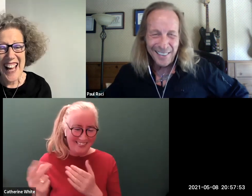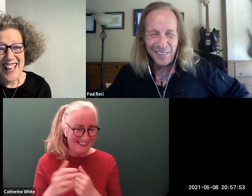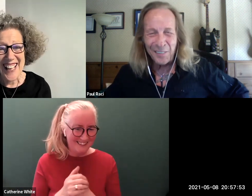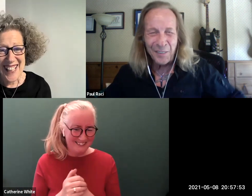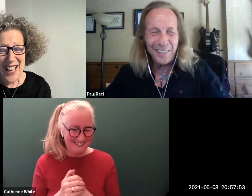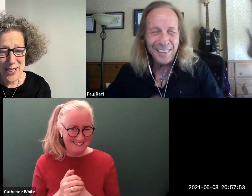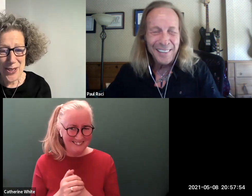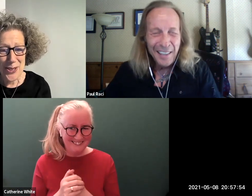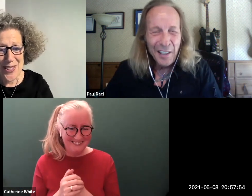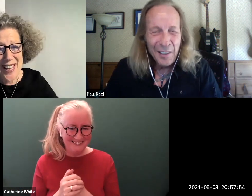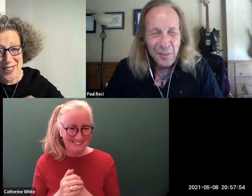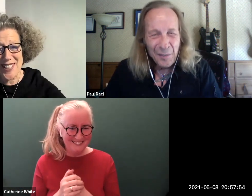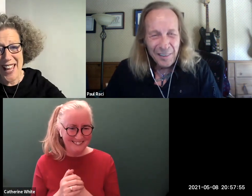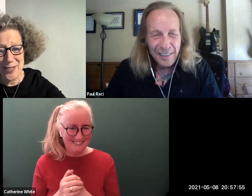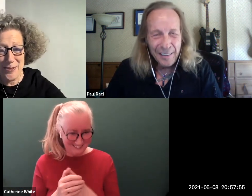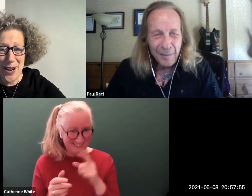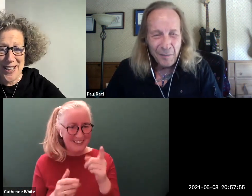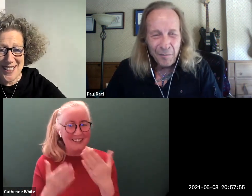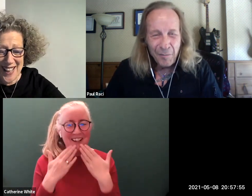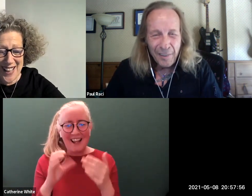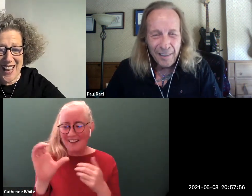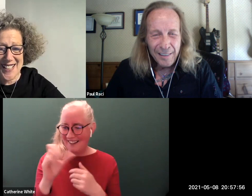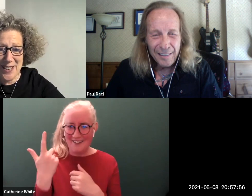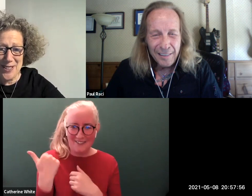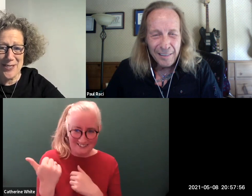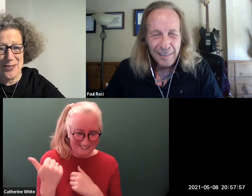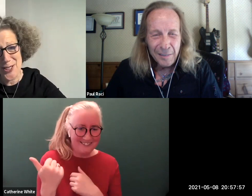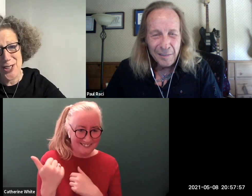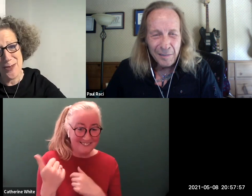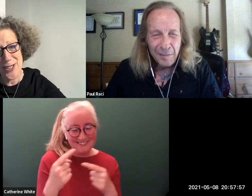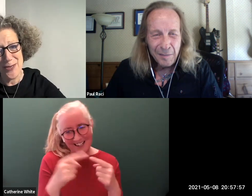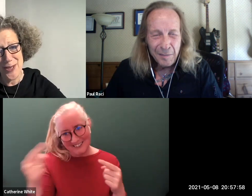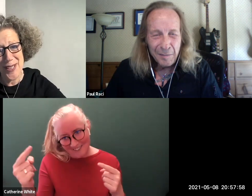She does lovely work. And of course, thank you to Catherine White, as